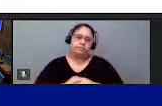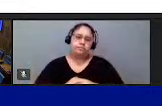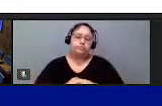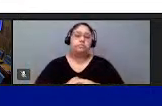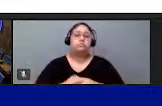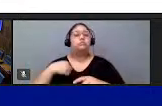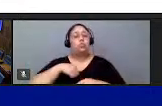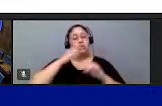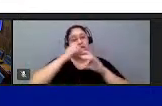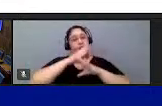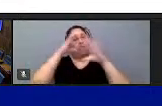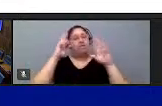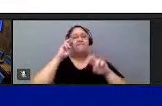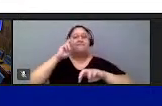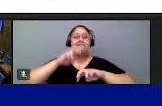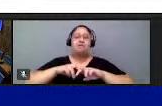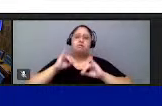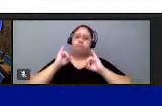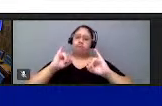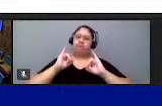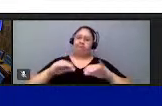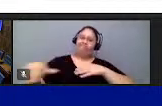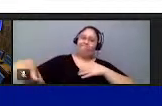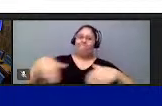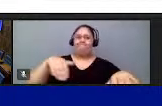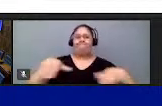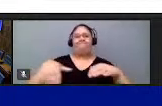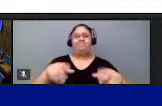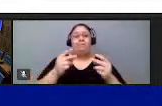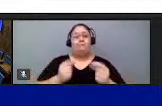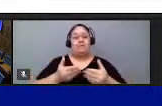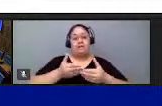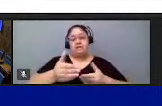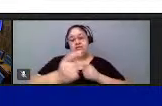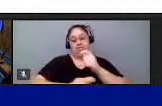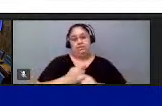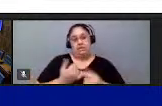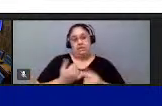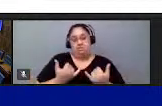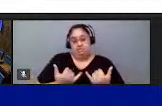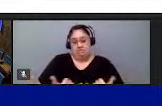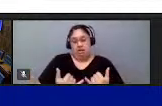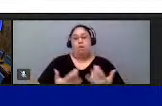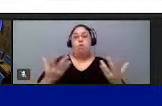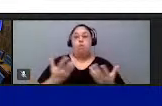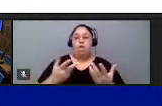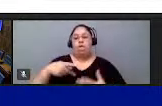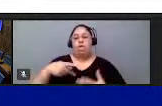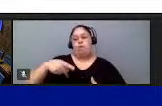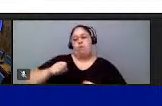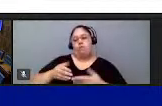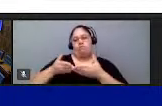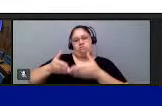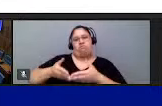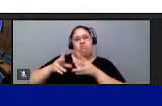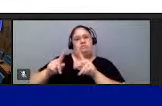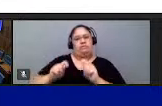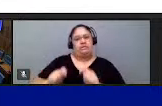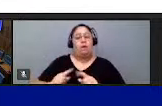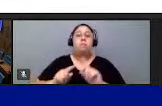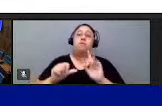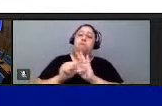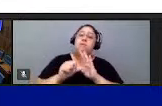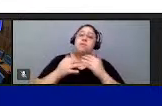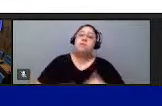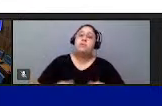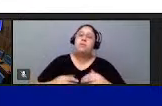clear on the need for Urgent action uh in the immediate term um at the Port of Cape Town but also importantly